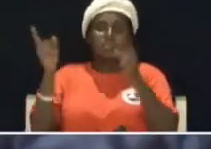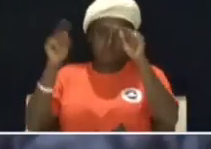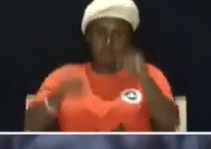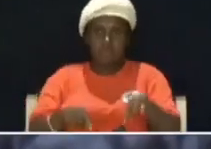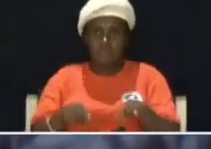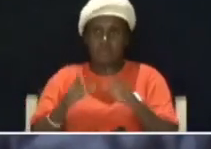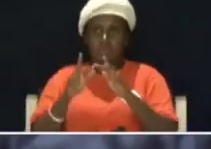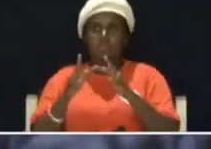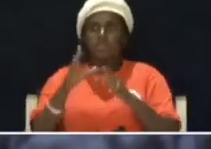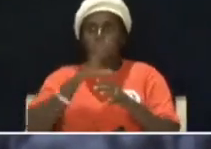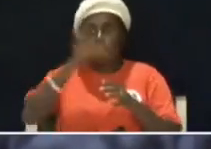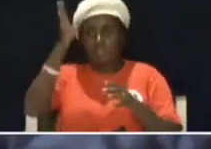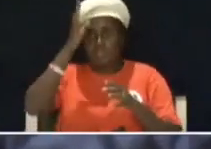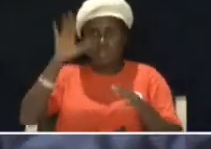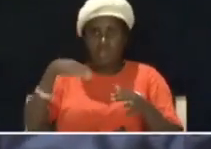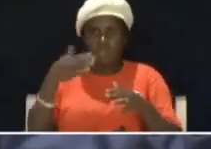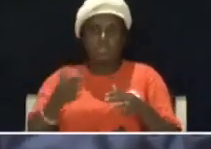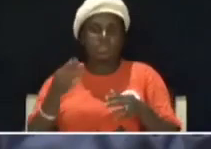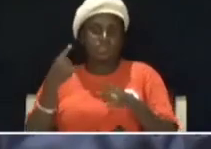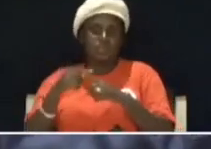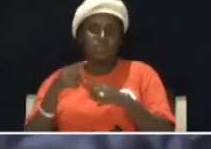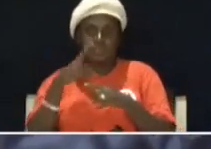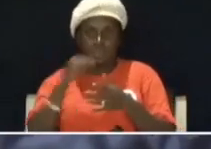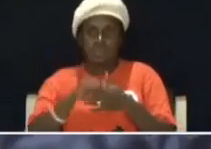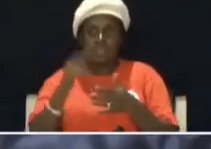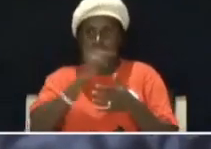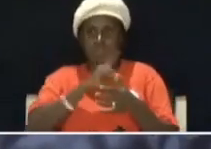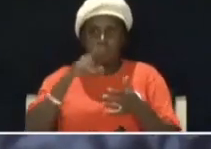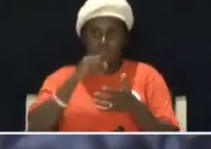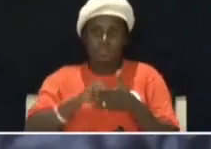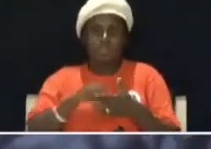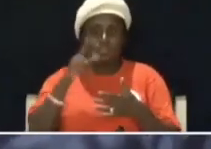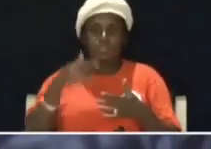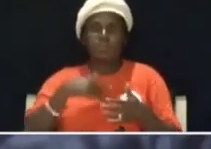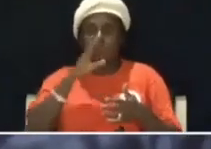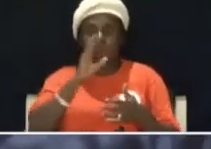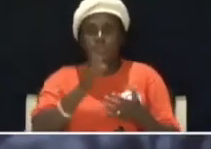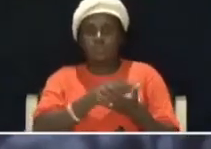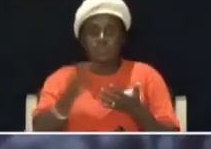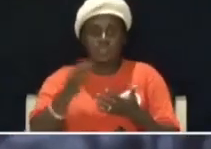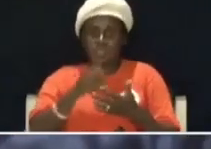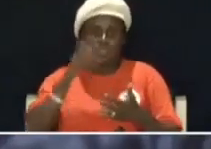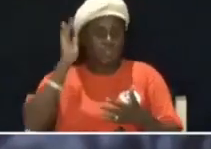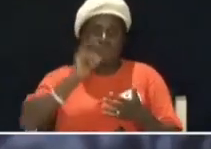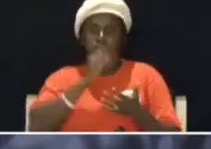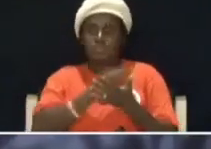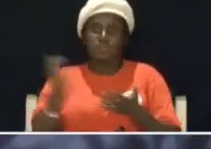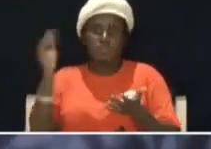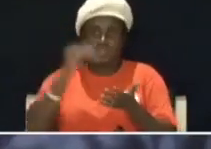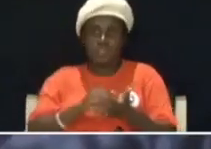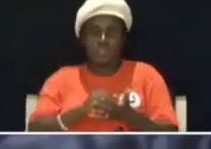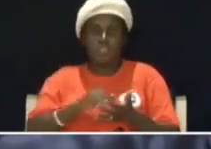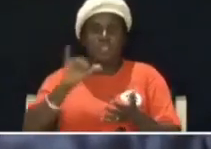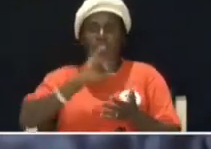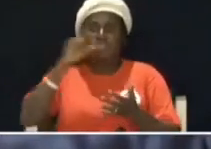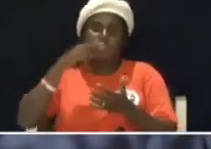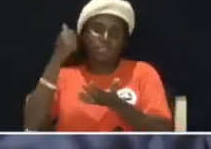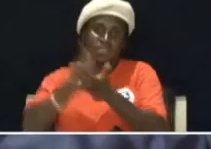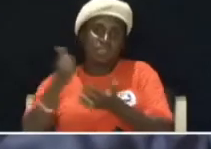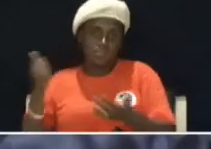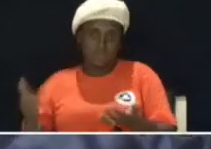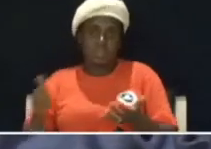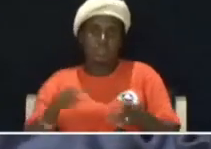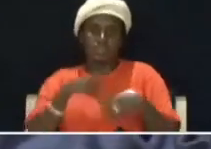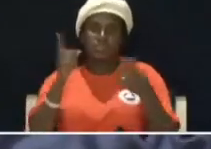online, and Daddy gave a word of knowledge. He said, the Lord says, there's somebody here you have been failing, you will not fail again. I said, amen. I went to